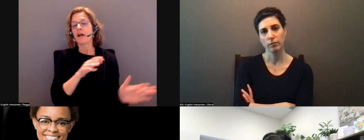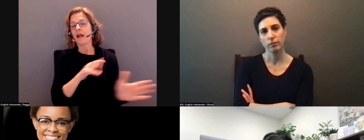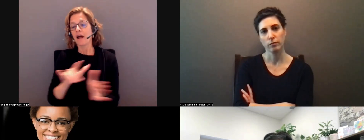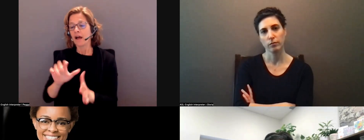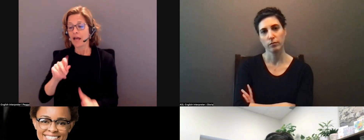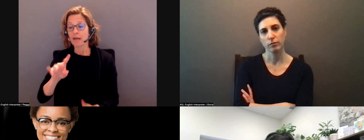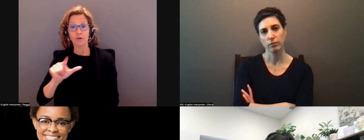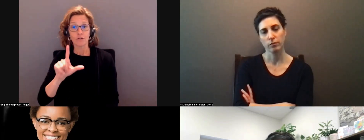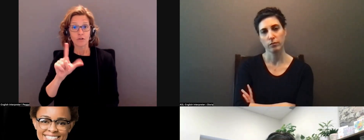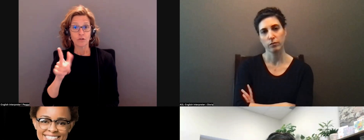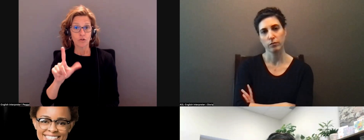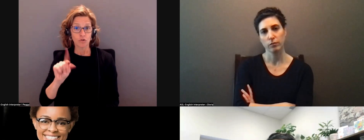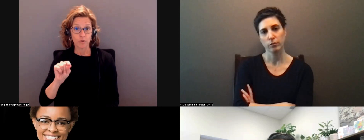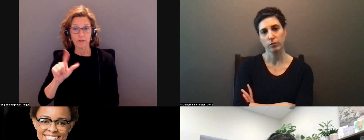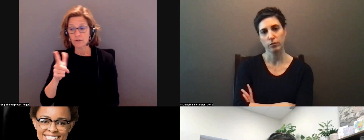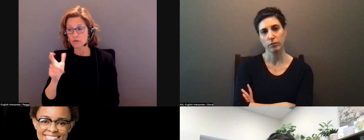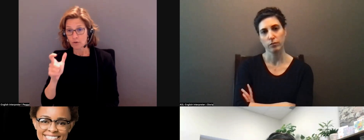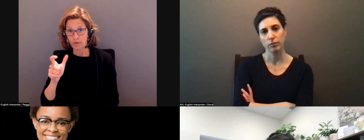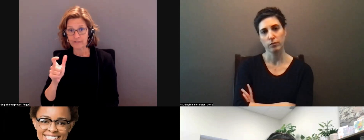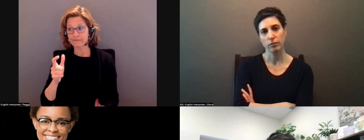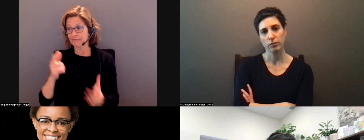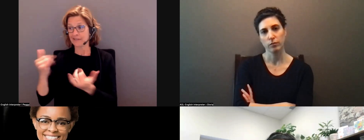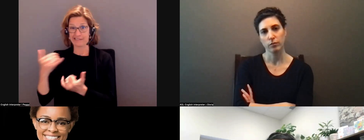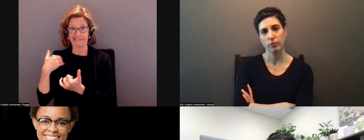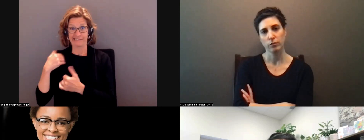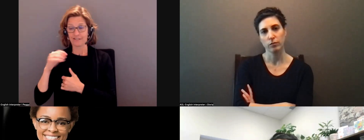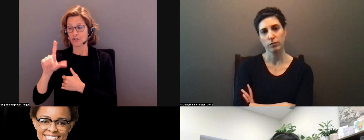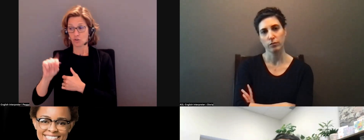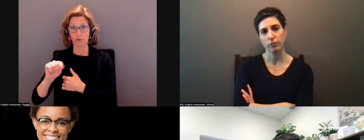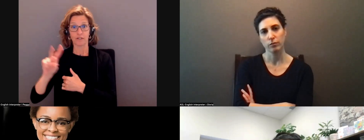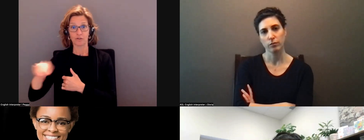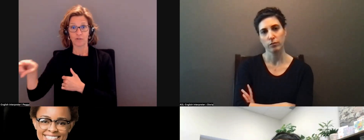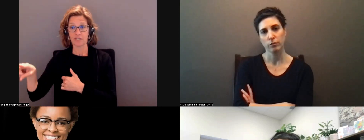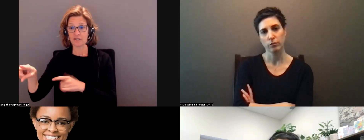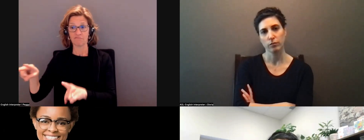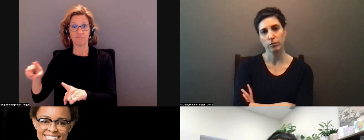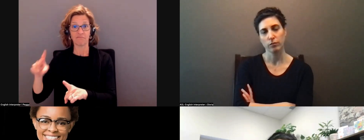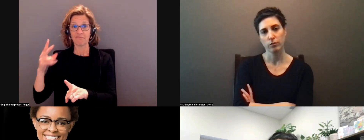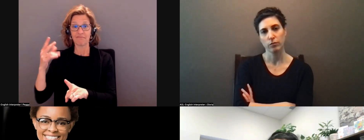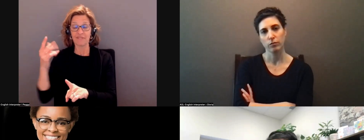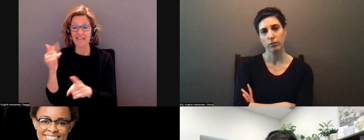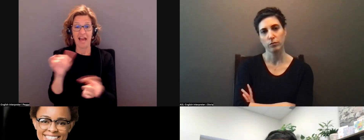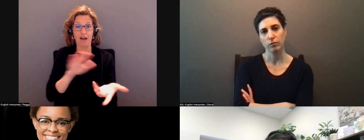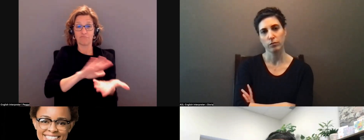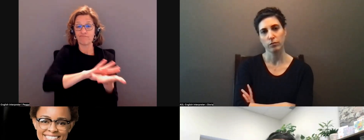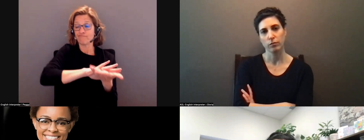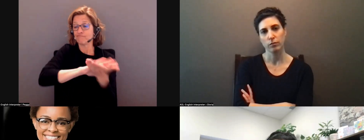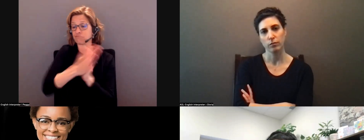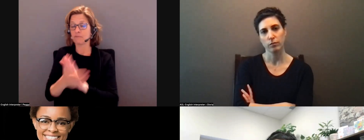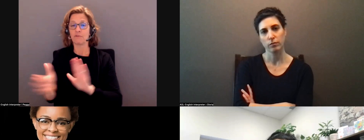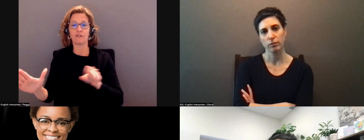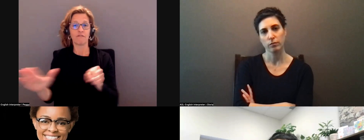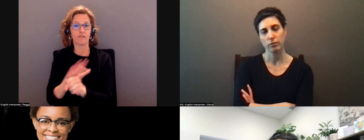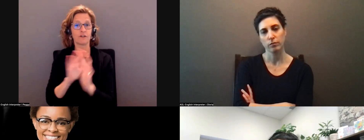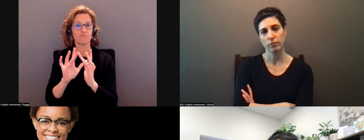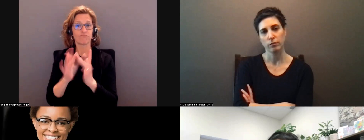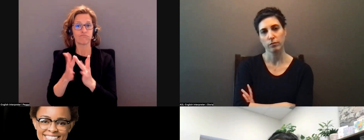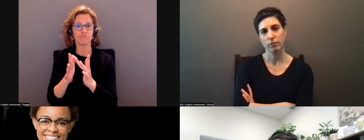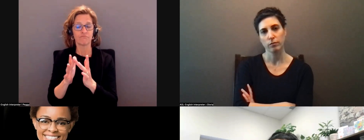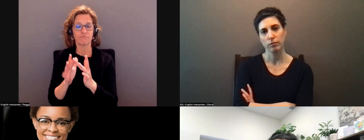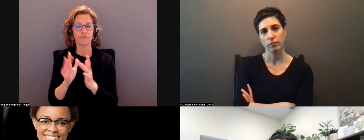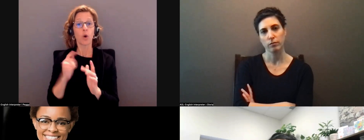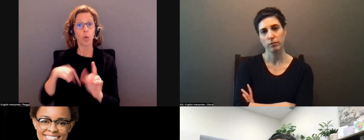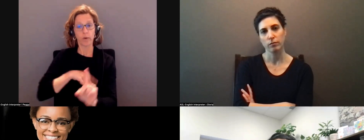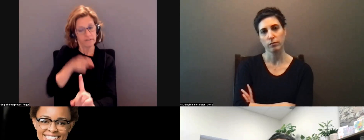never looked back in terms of having learner files that are paper now. So now anyone can access anything on our